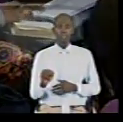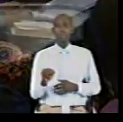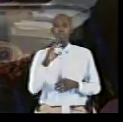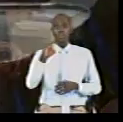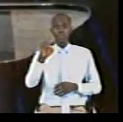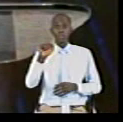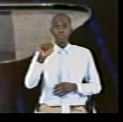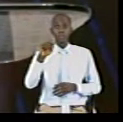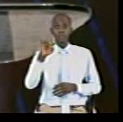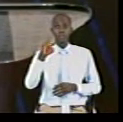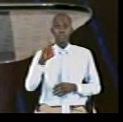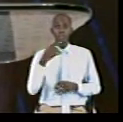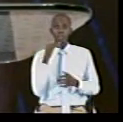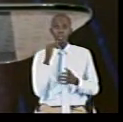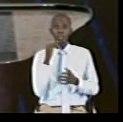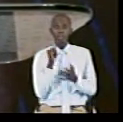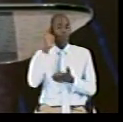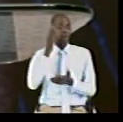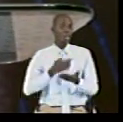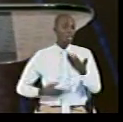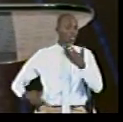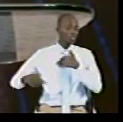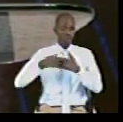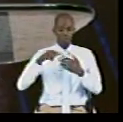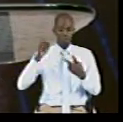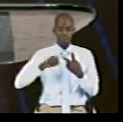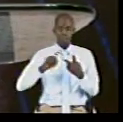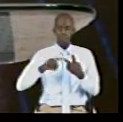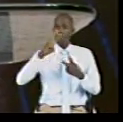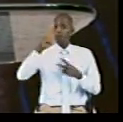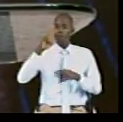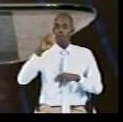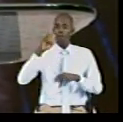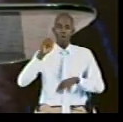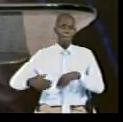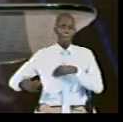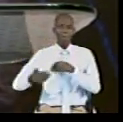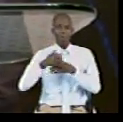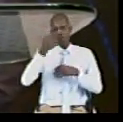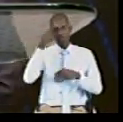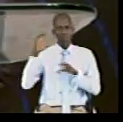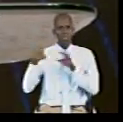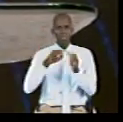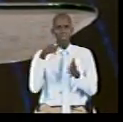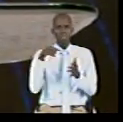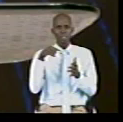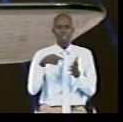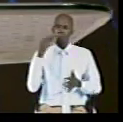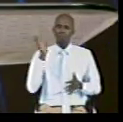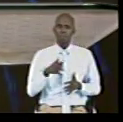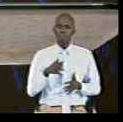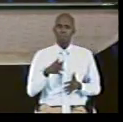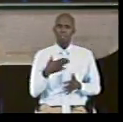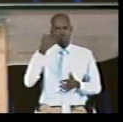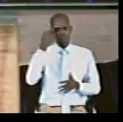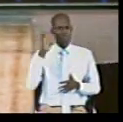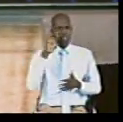fourfold, because he did this thing, and because he had no pity.